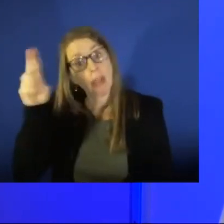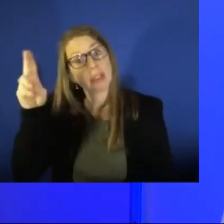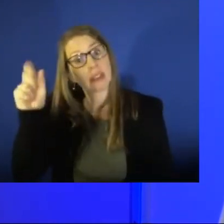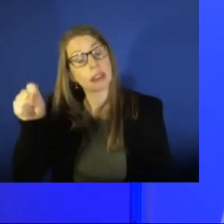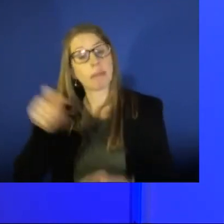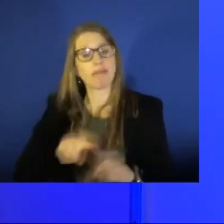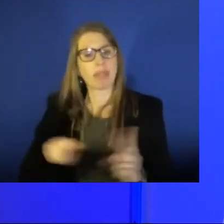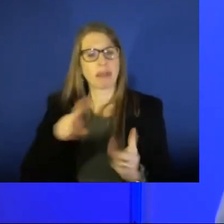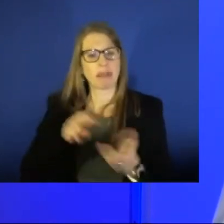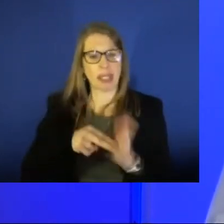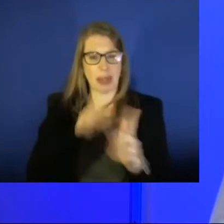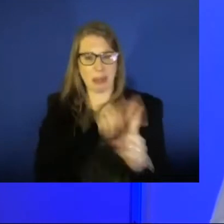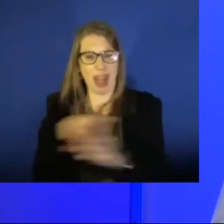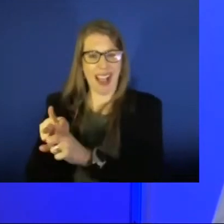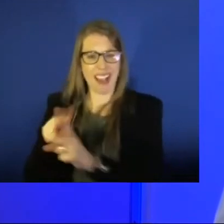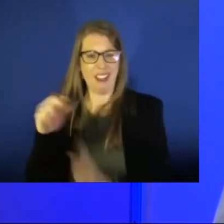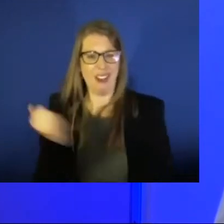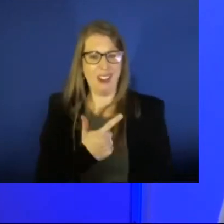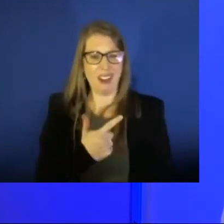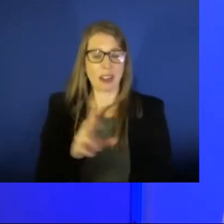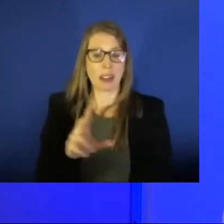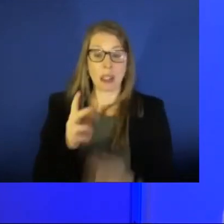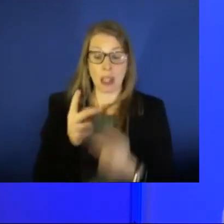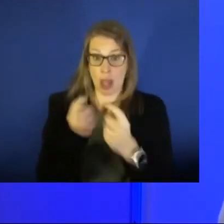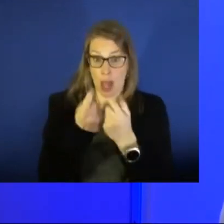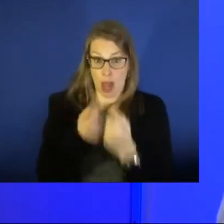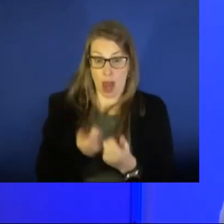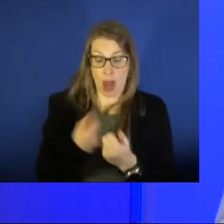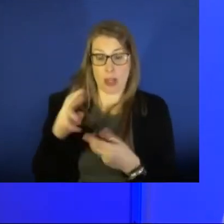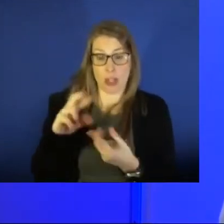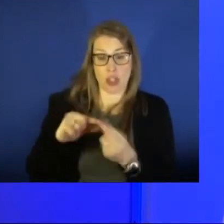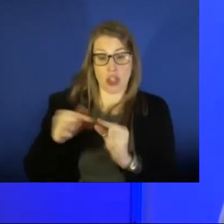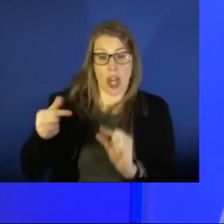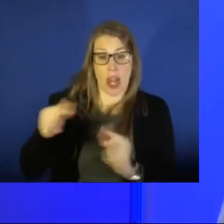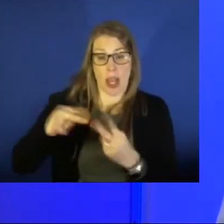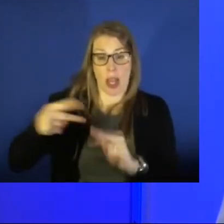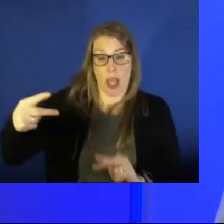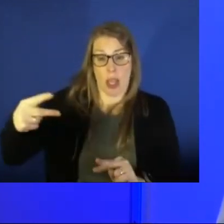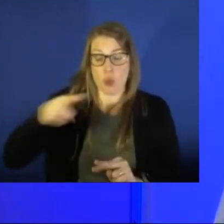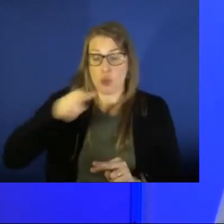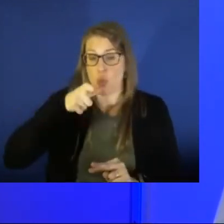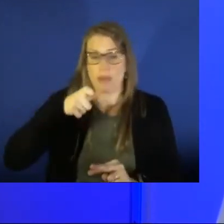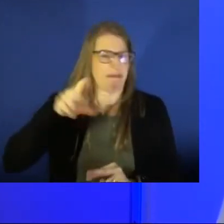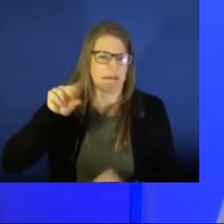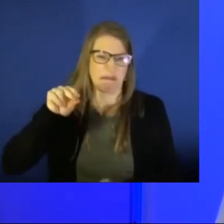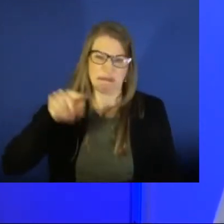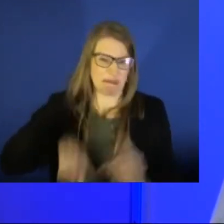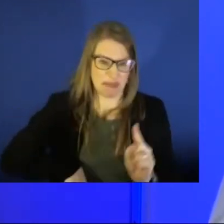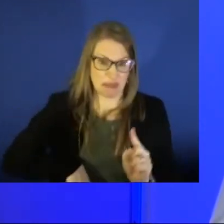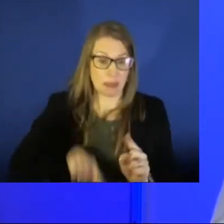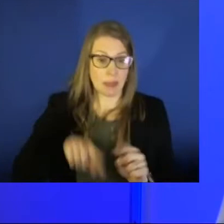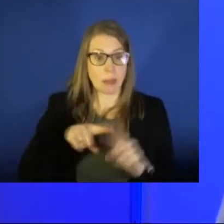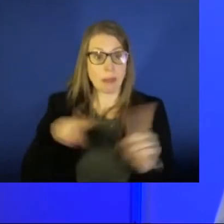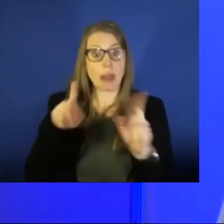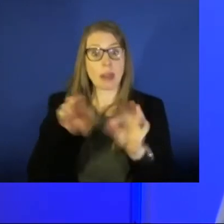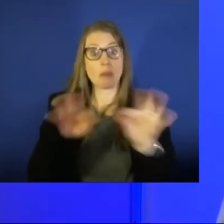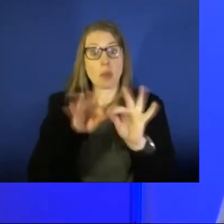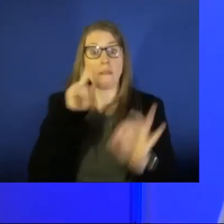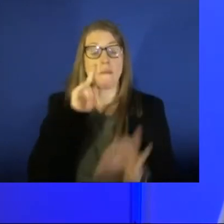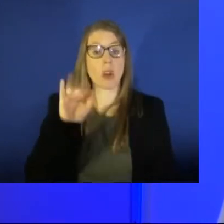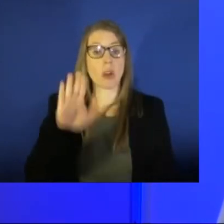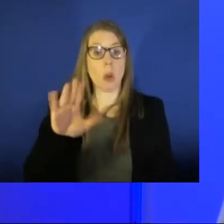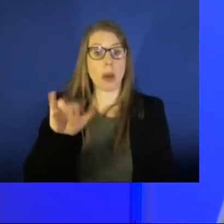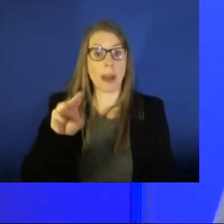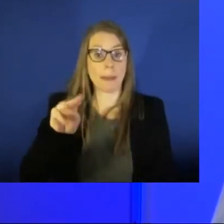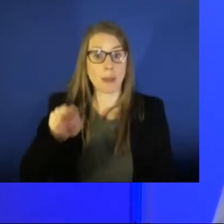everybody? No. Can we sort out genetically who it does? But I think it is important for your immune system to have